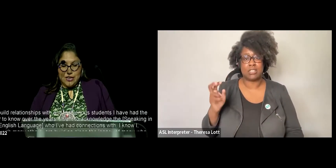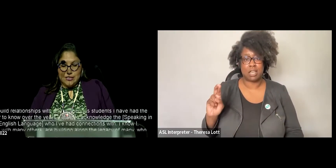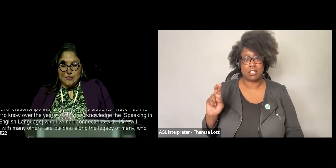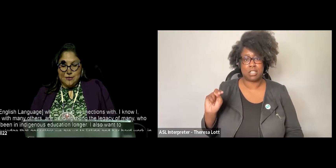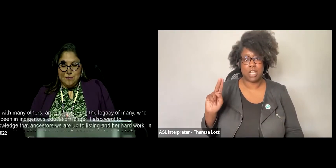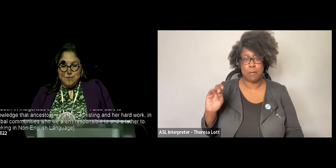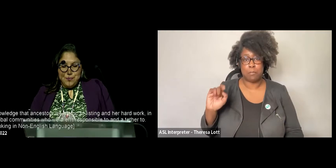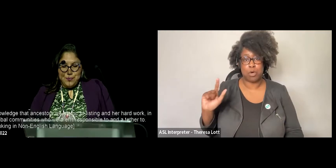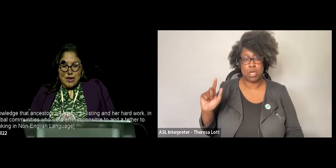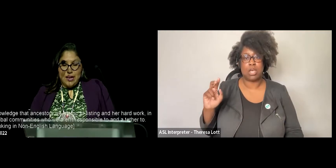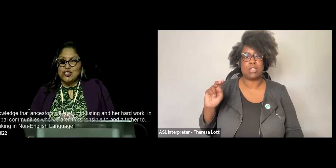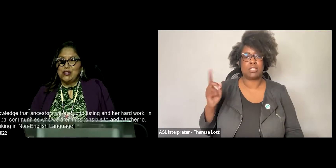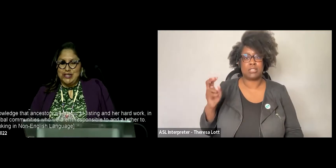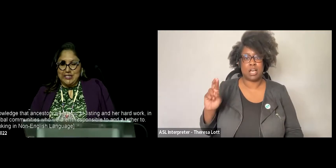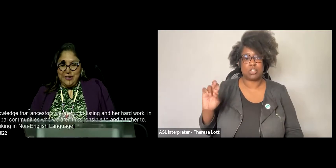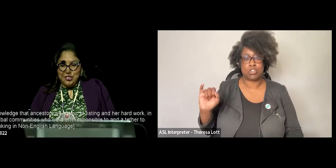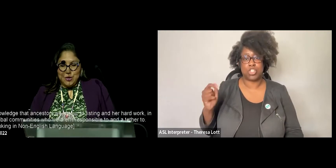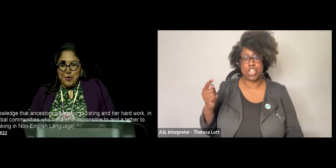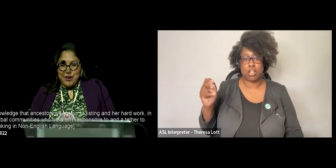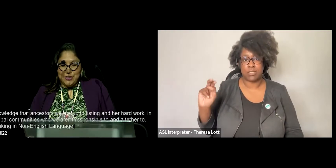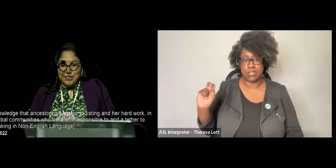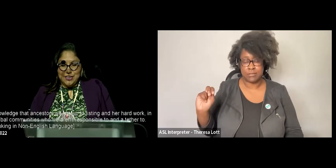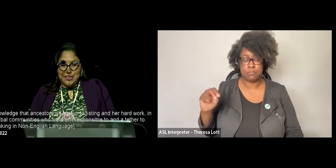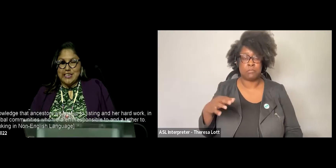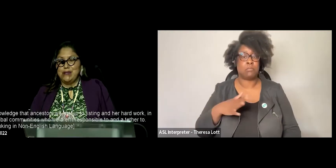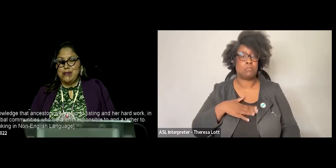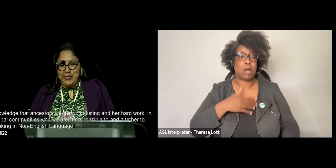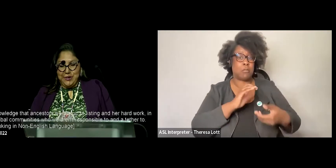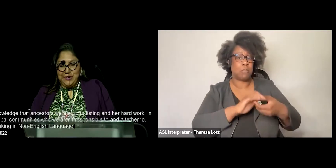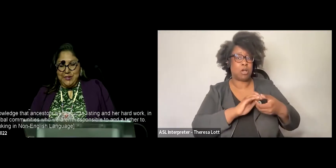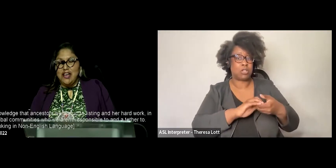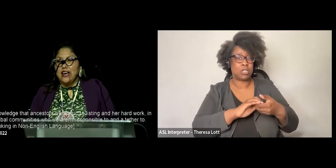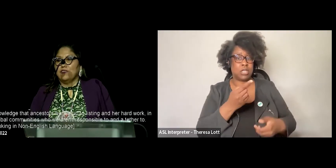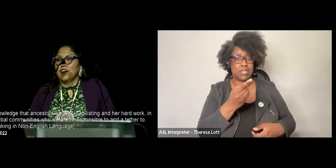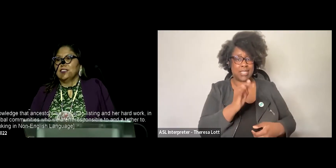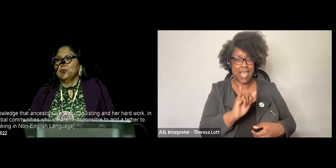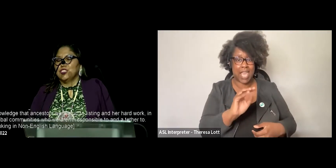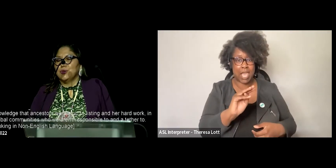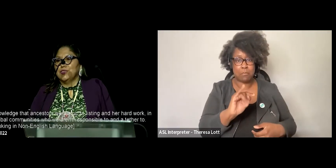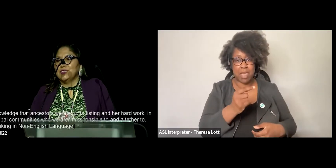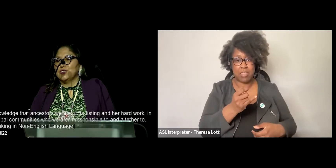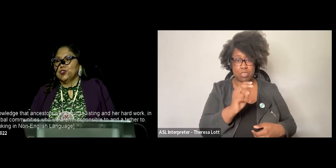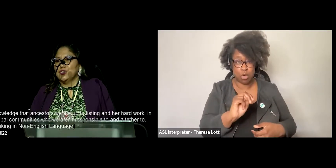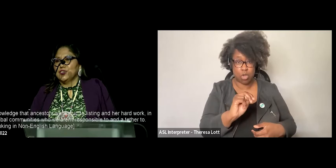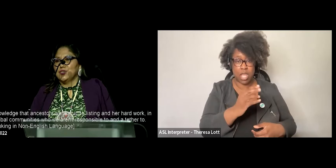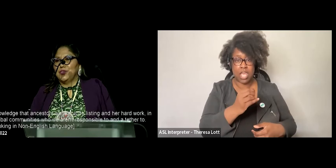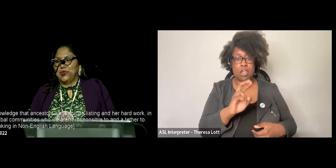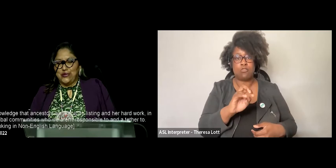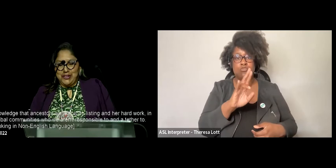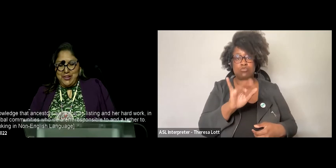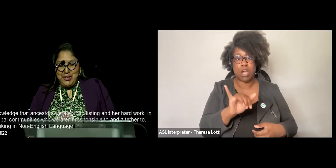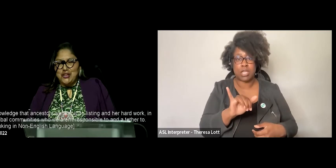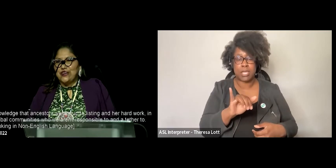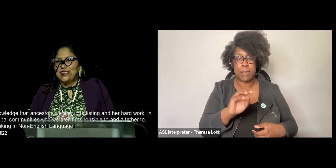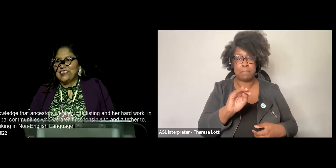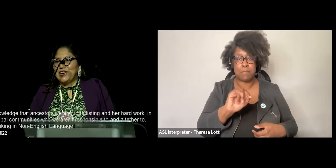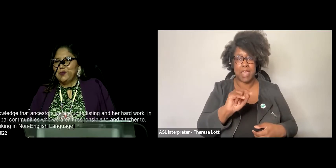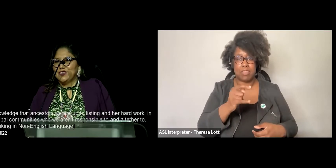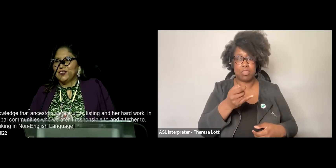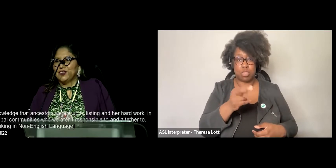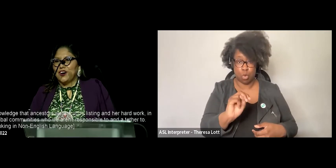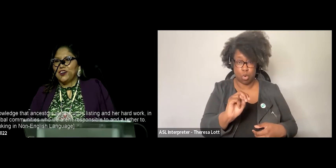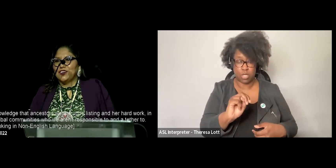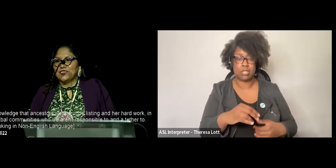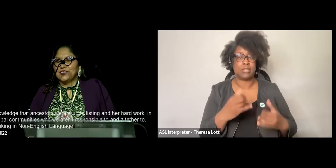Heather Shotton. I also want to acknowledge my partner, Gabe Minthorn, and Roxy Wachemius Kuskus Minthorn, who are